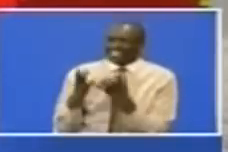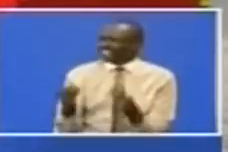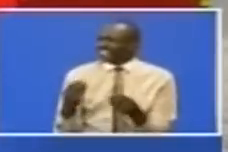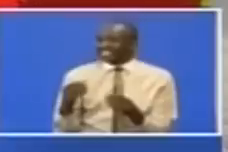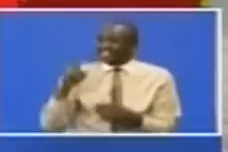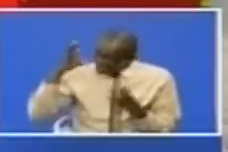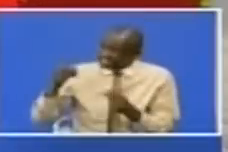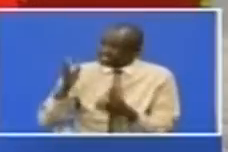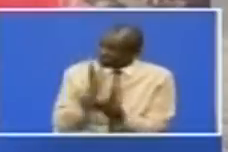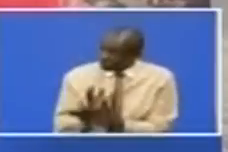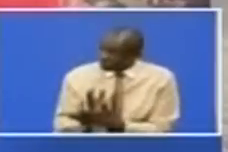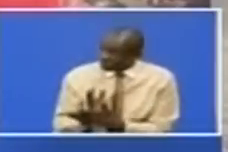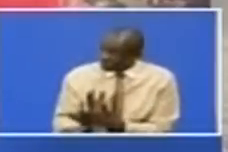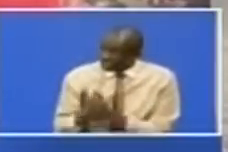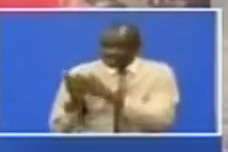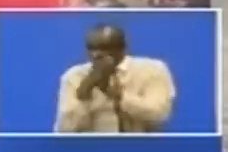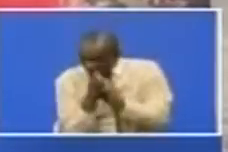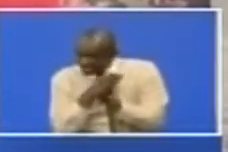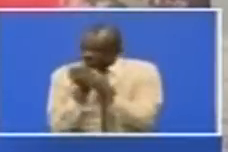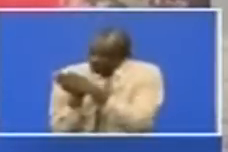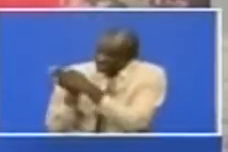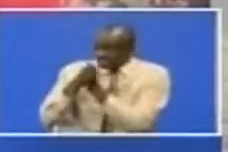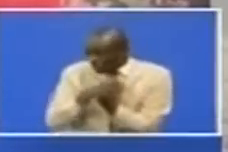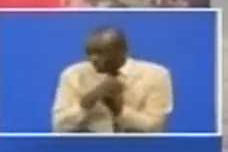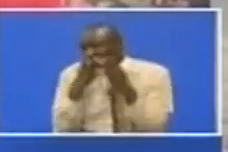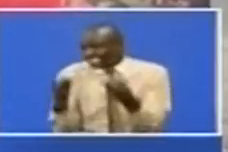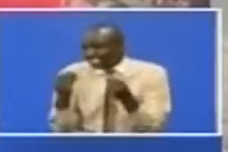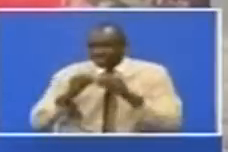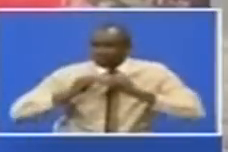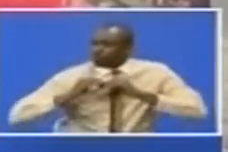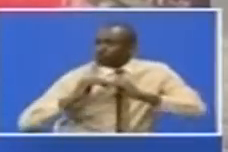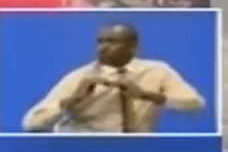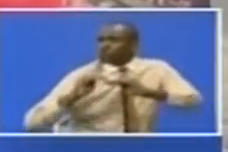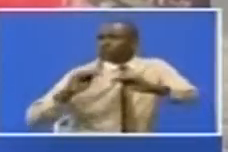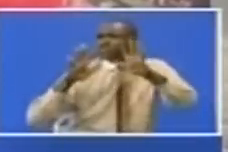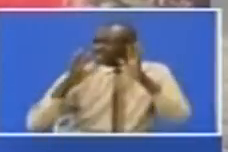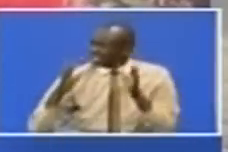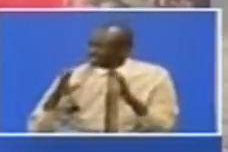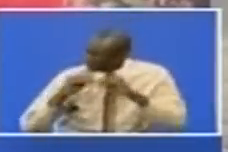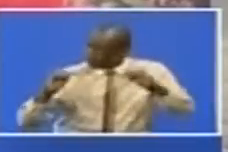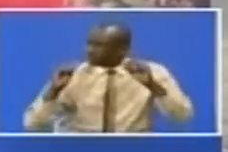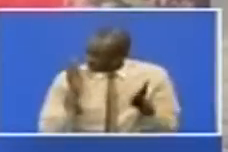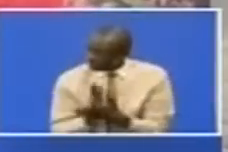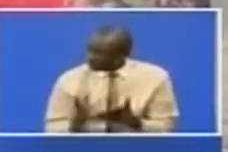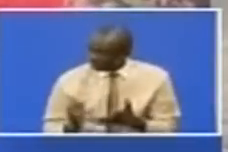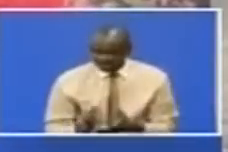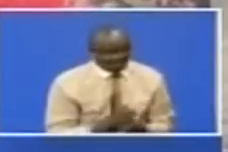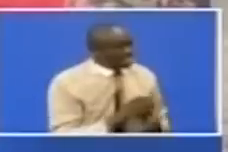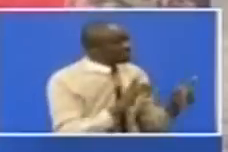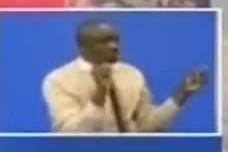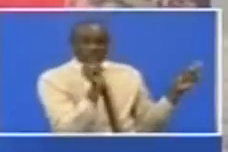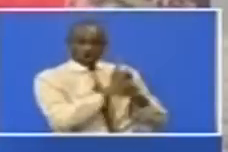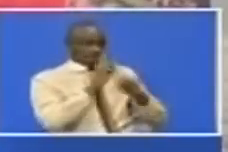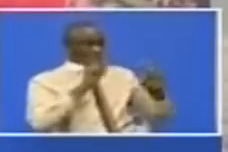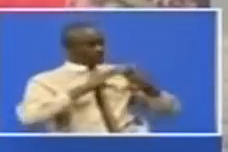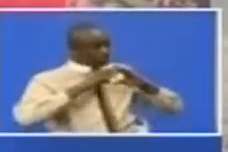and you uh-huh. know, you think like, why this? Her story is, you know, uh-huh. quite was mm-hmm. quite smooth. Her journey was quite smooth. Mm-hmm. But has it always been like that? No, actually, it has not